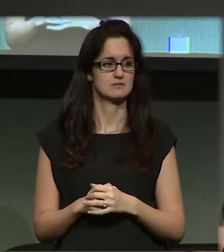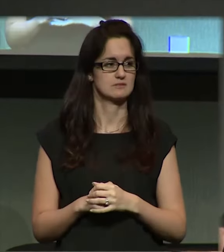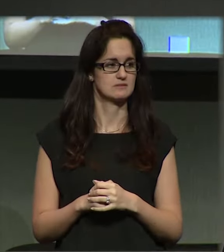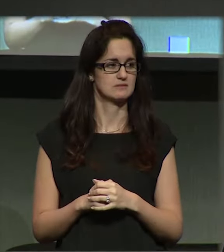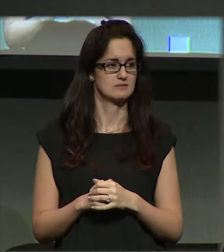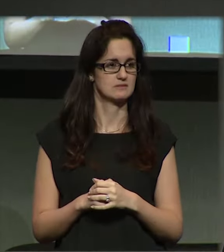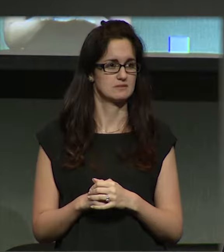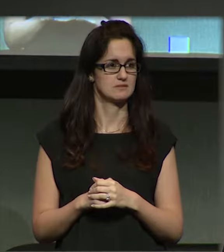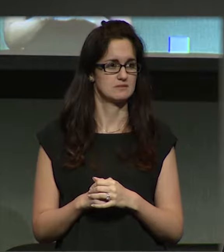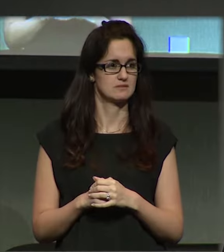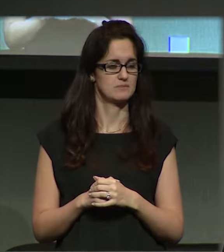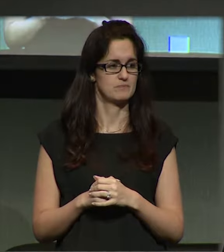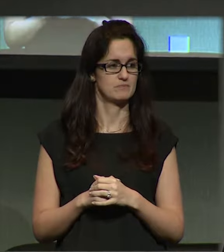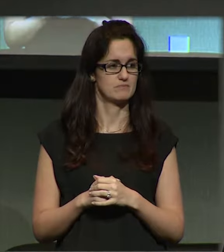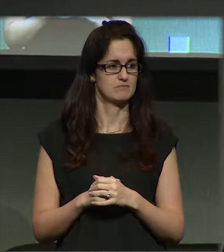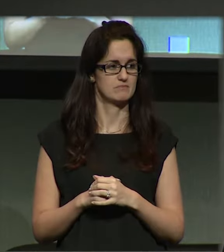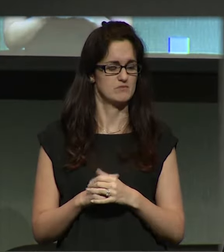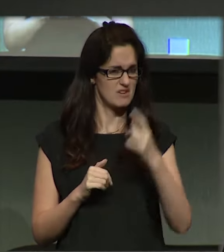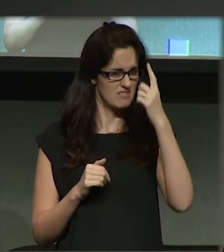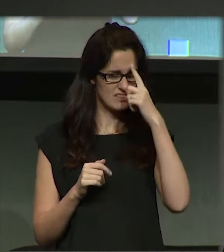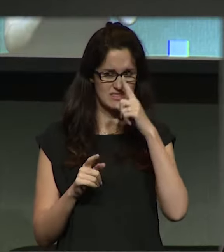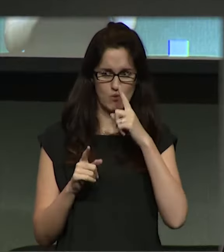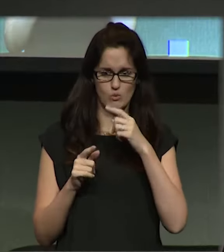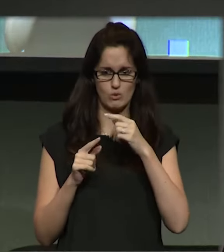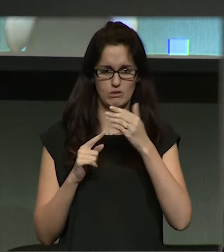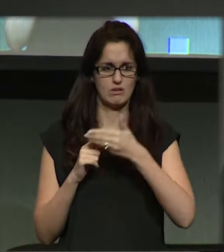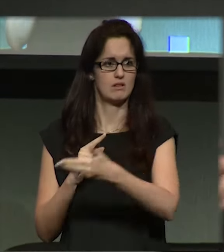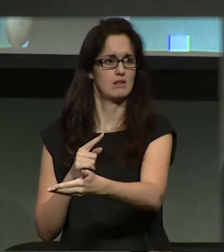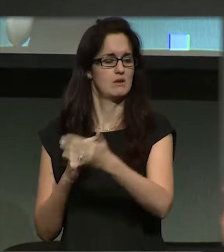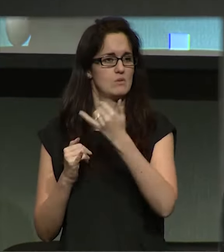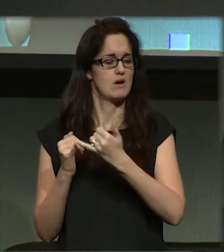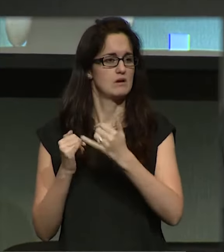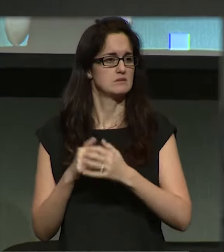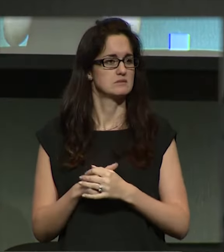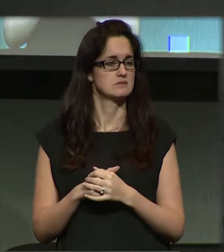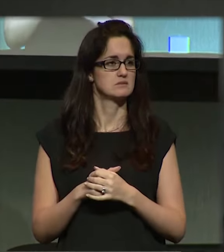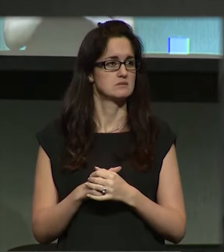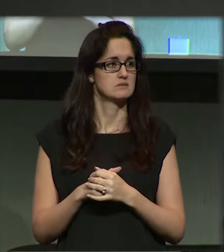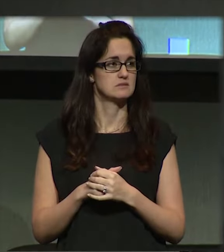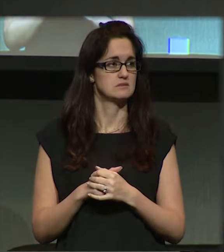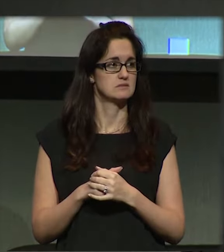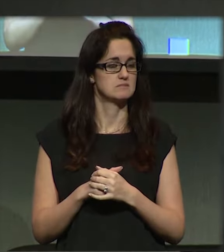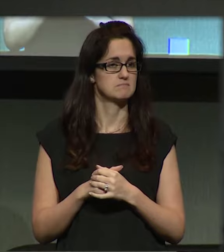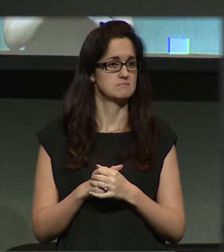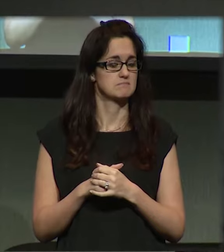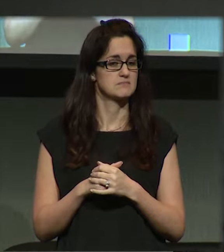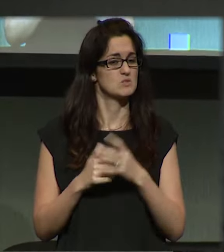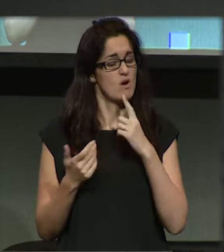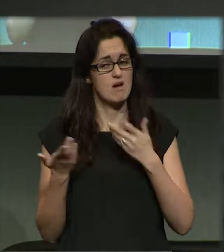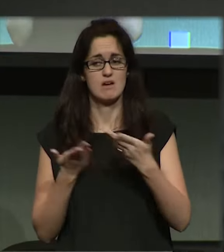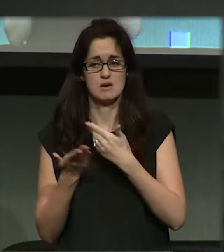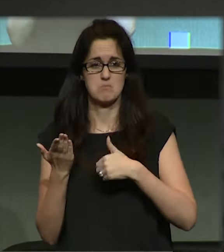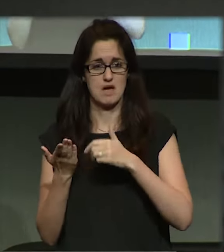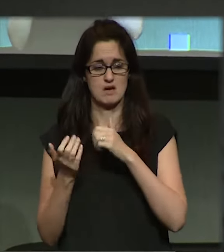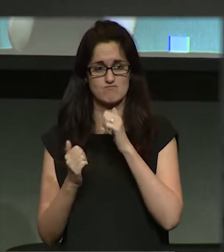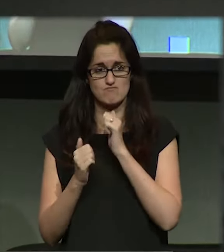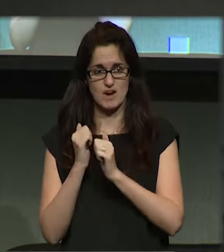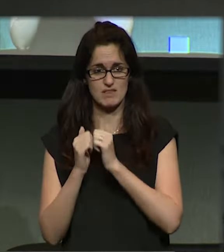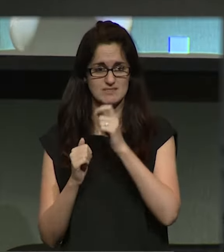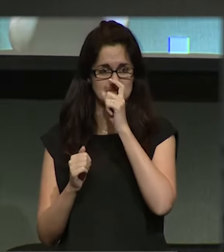Don't you reckon that's going to have an effect? And I said, yeah, maybe, you know, probably. So I talked to my older brothers and sisters, one of whom you saw there,